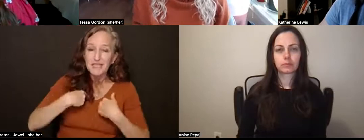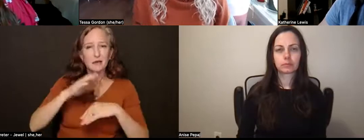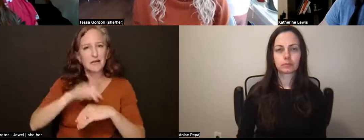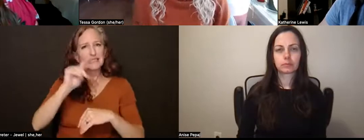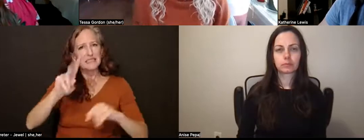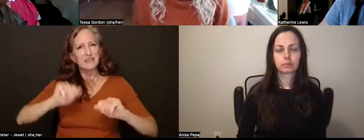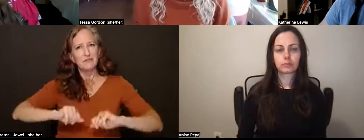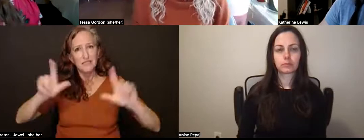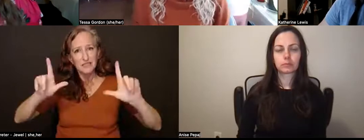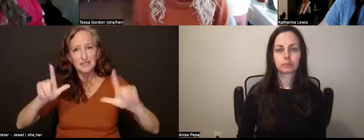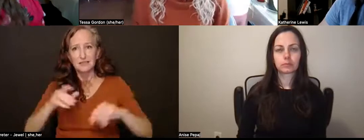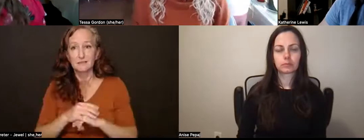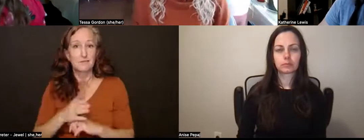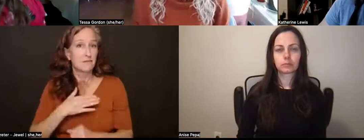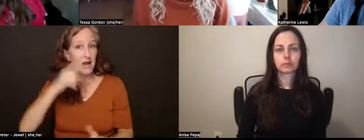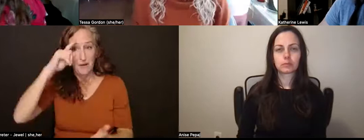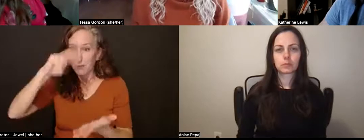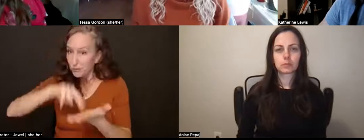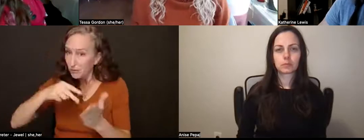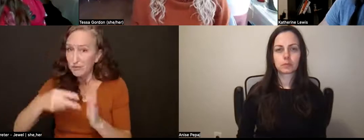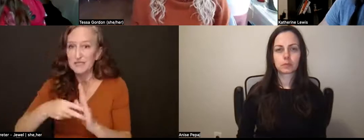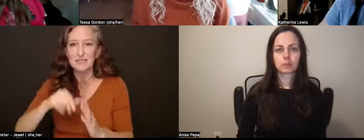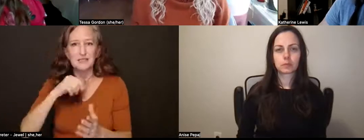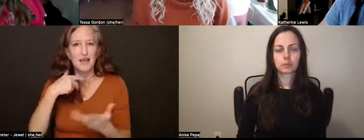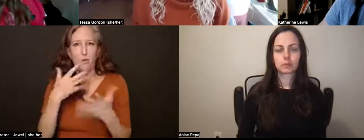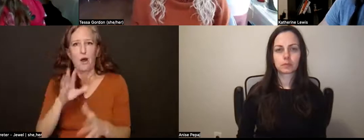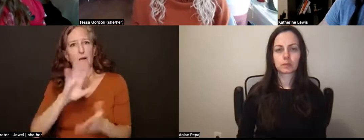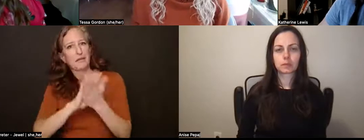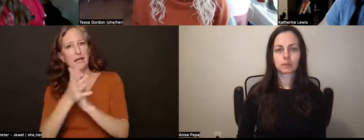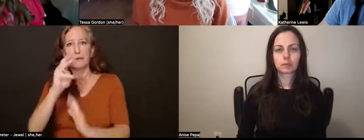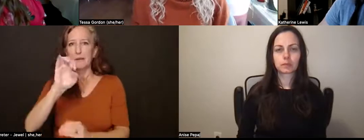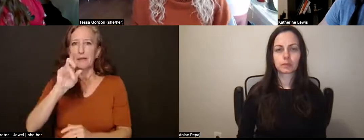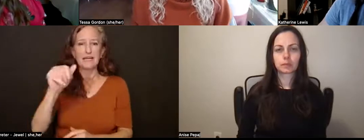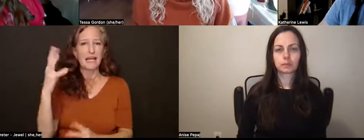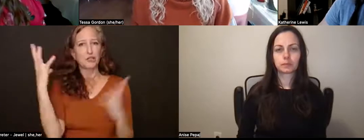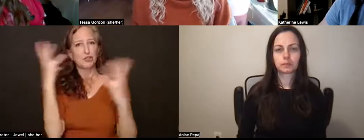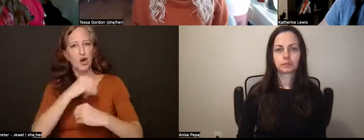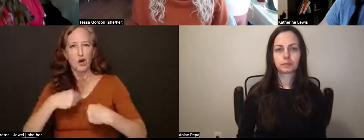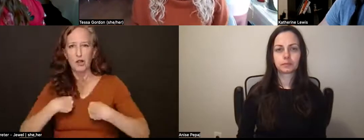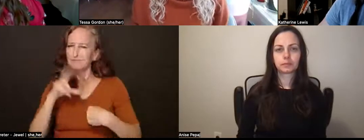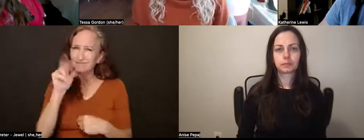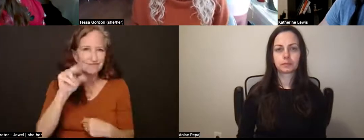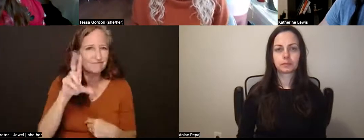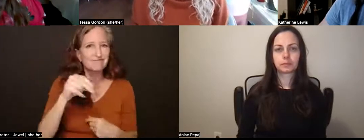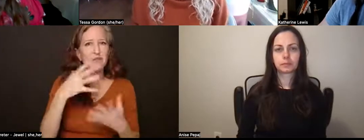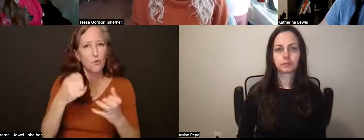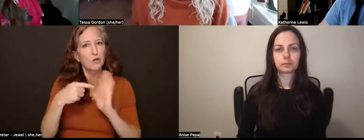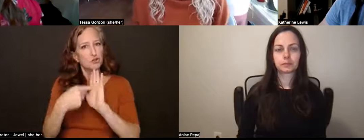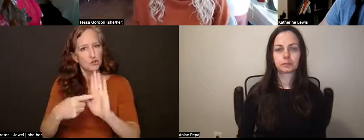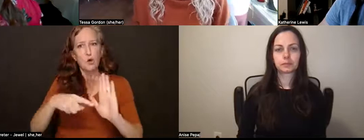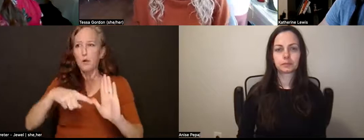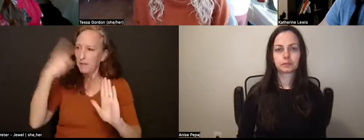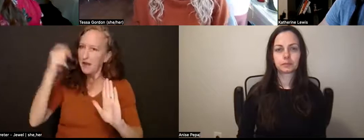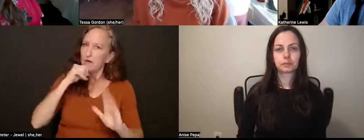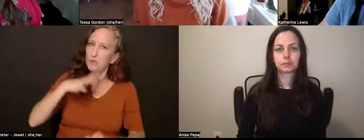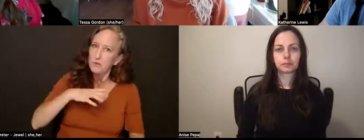So my purpose was never just to be some media darling, right? My purpose was to show another Black woman,